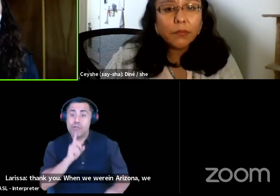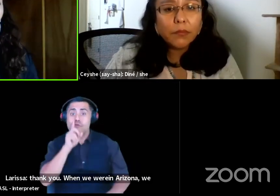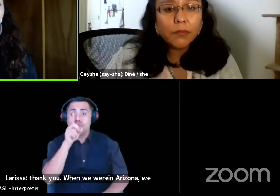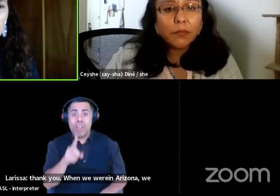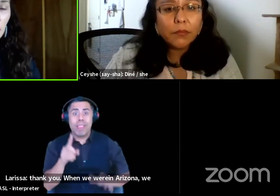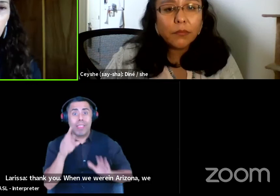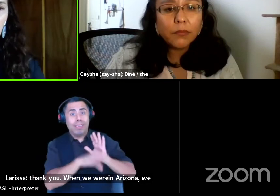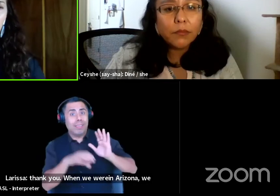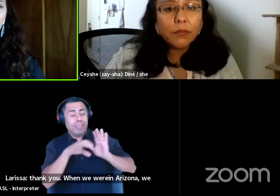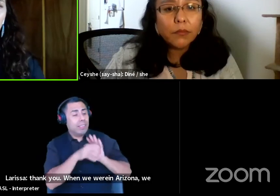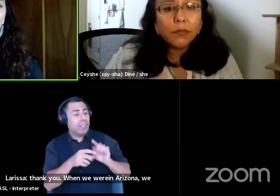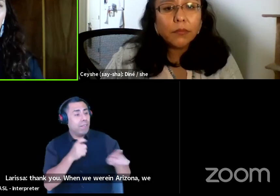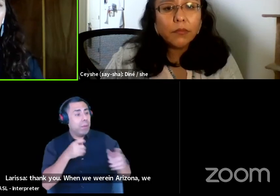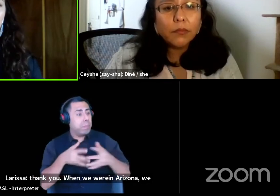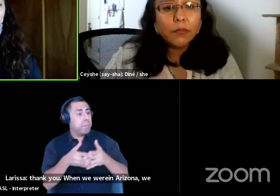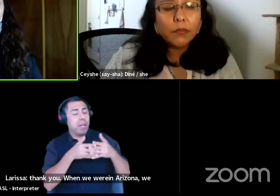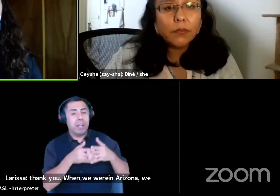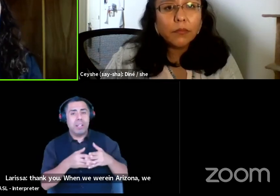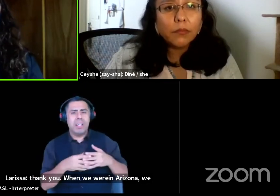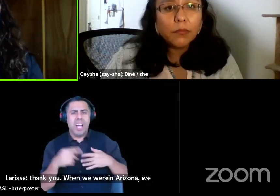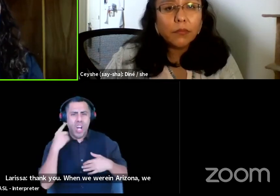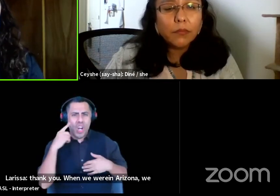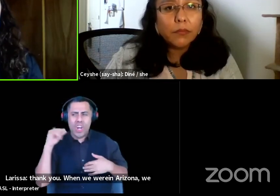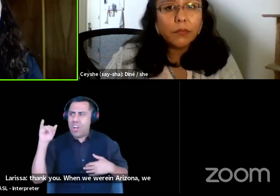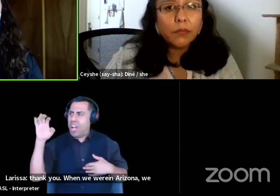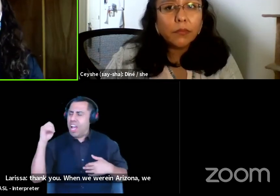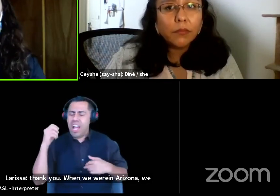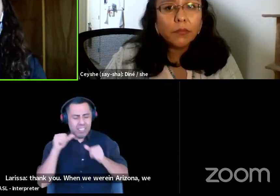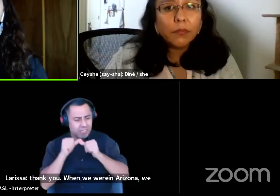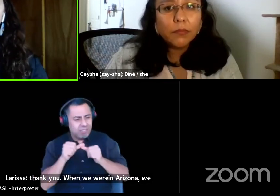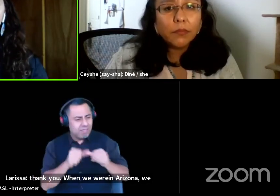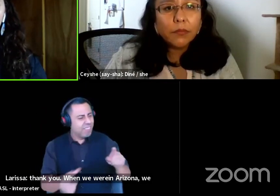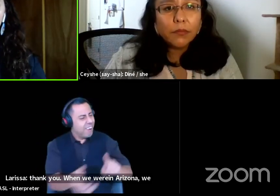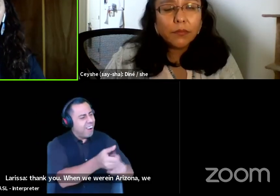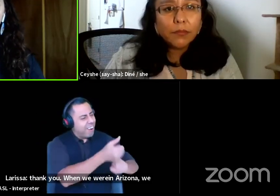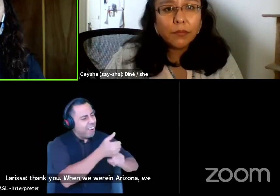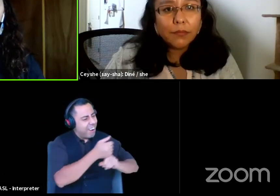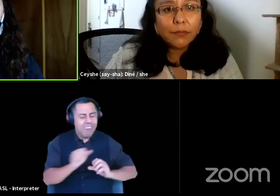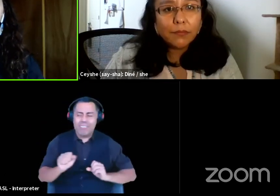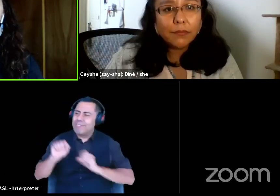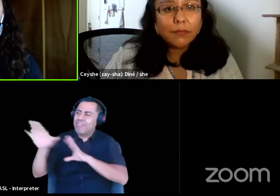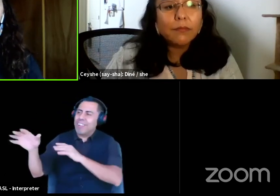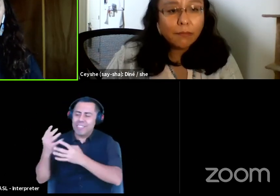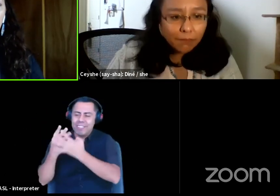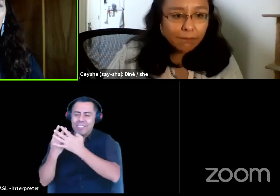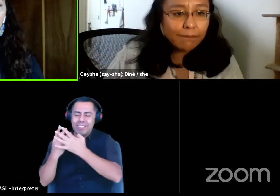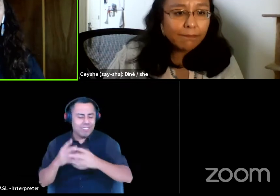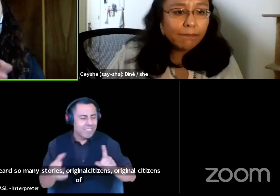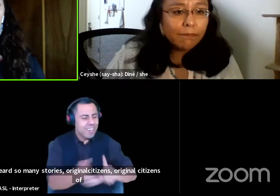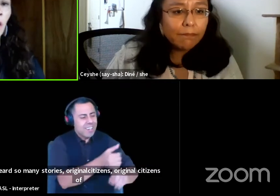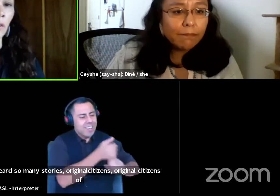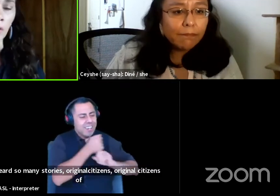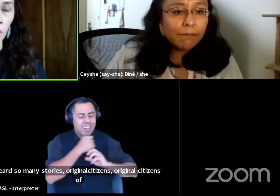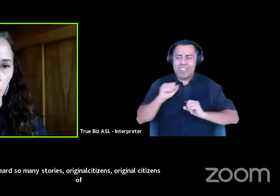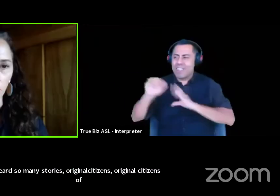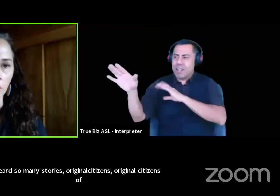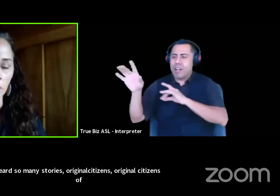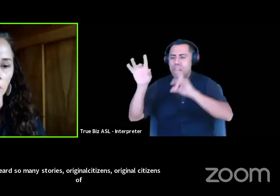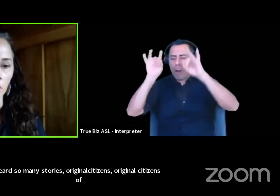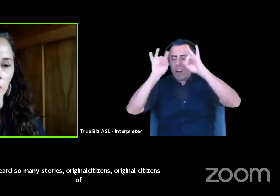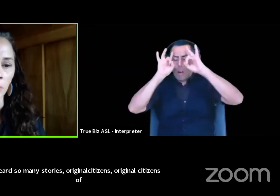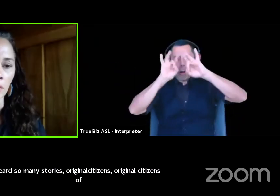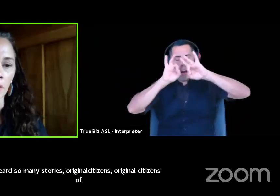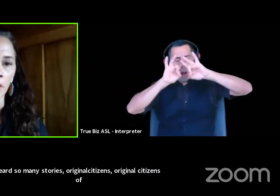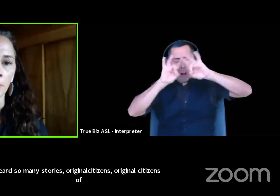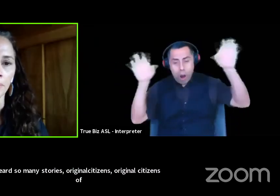now, constantly being rounded up by ICE and sent to detention centers. And it was really horrifying, in addition to all of our other brothers